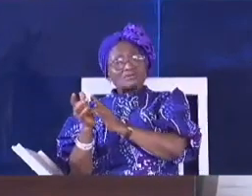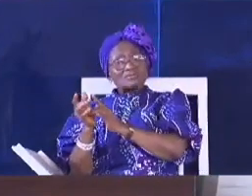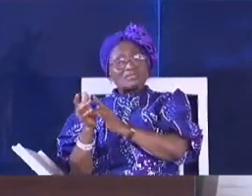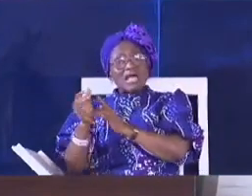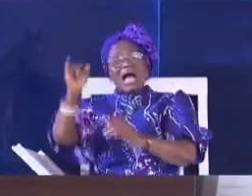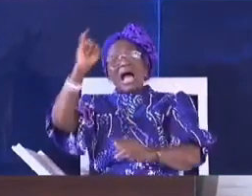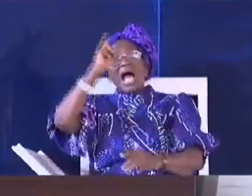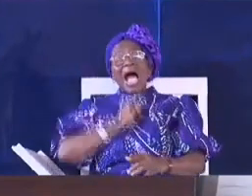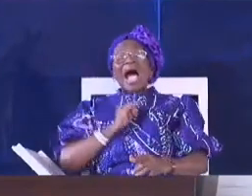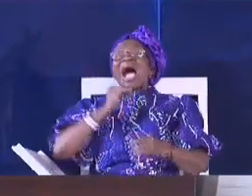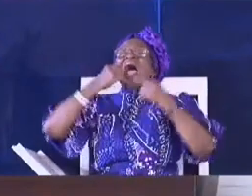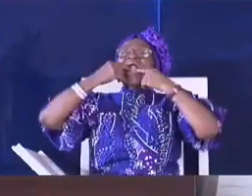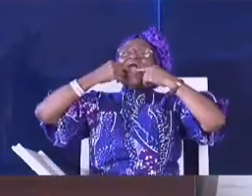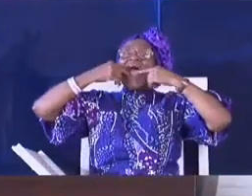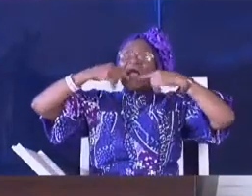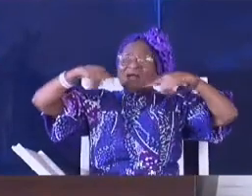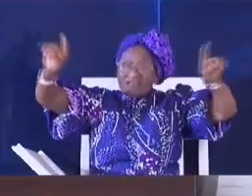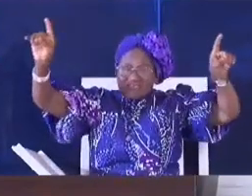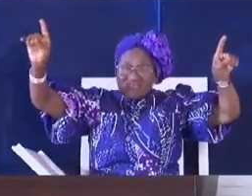I decree